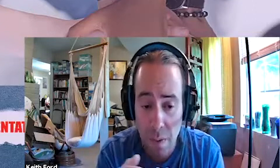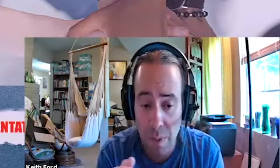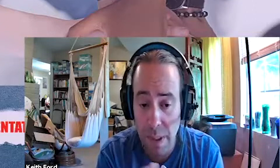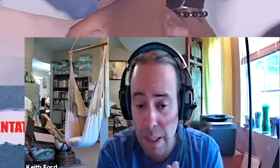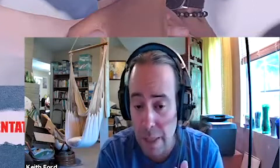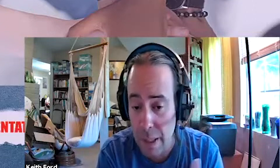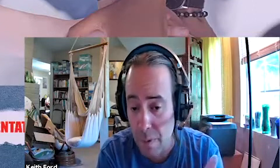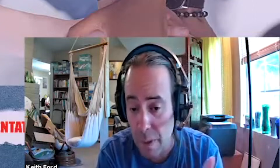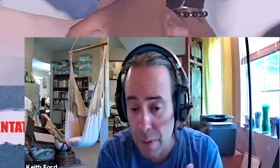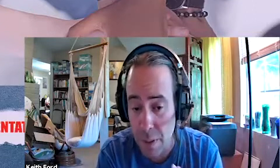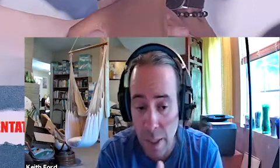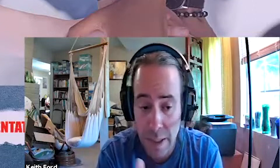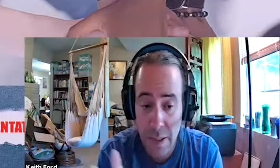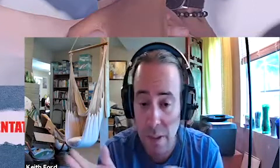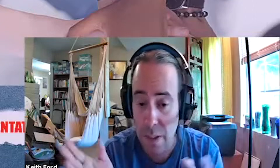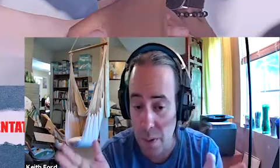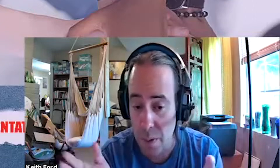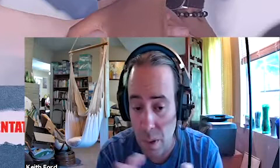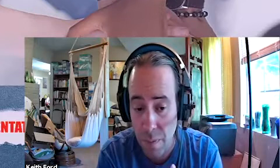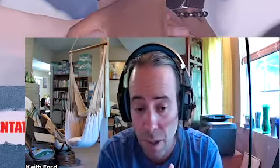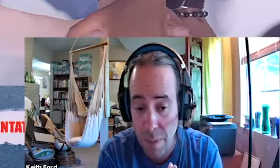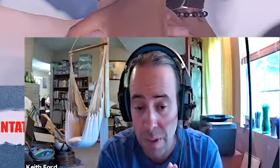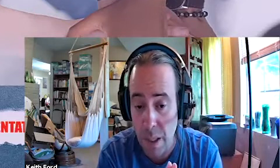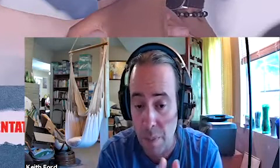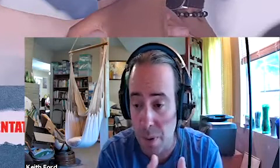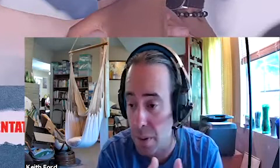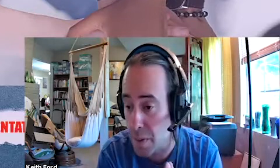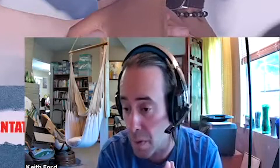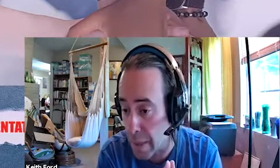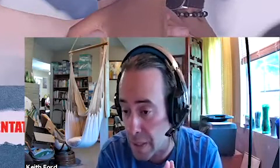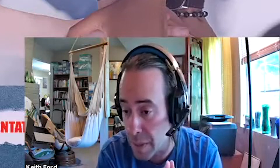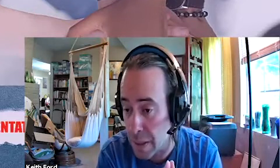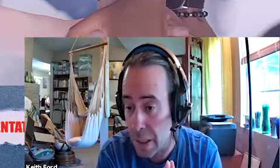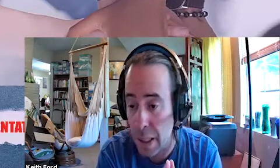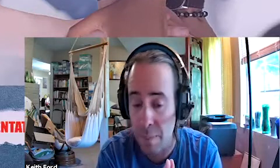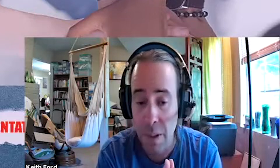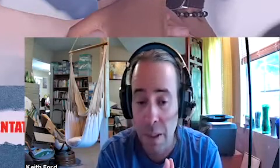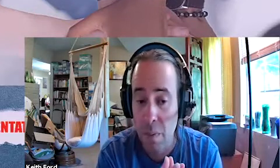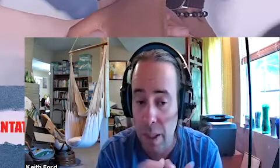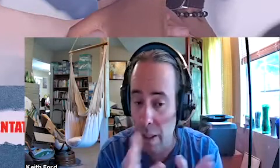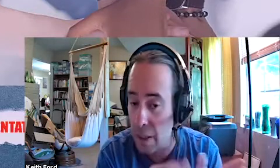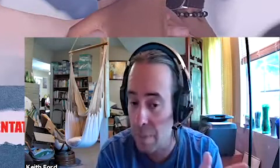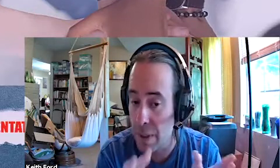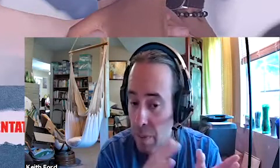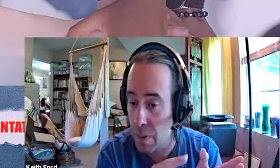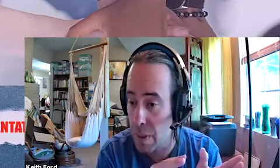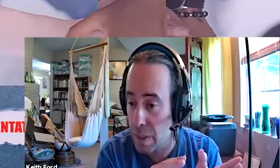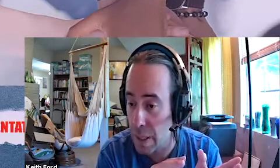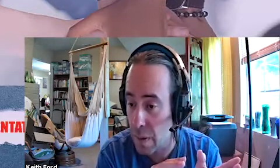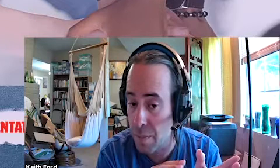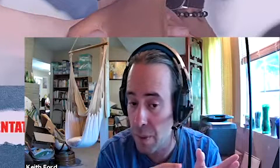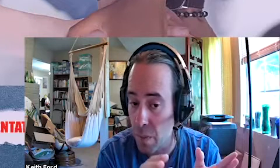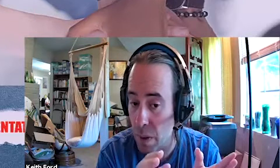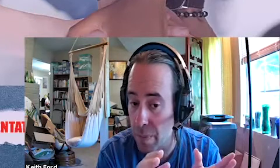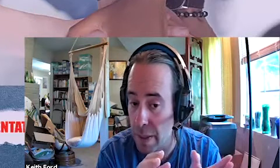We also represent and advocate for faculty rights, conducive work environments, and opportunities for advancement. We'll get a little bit deeper into